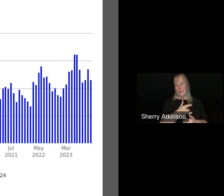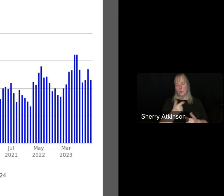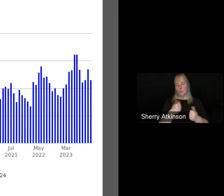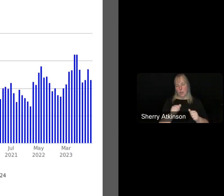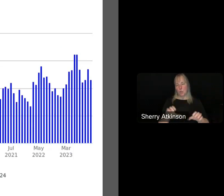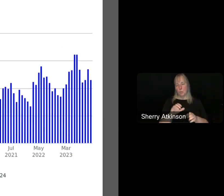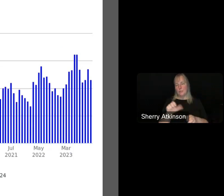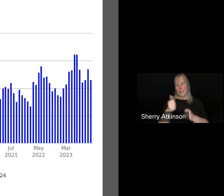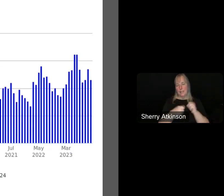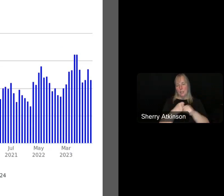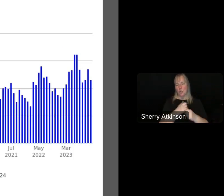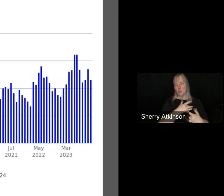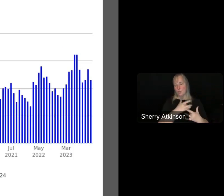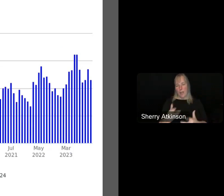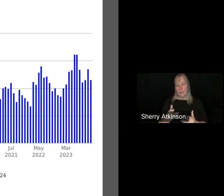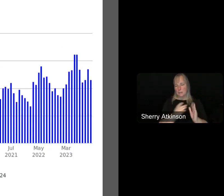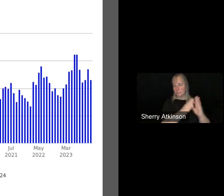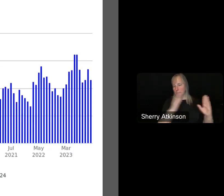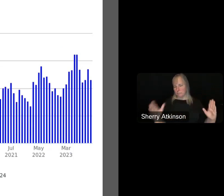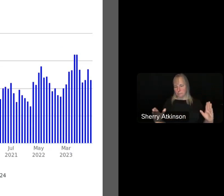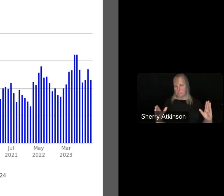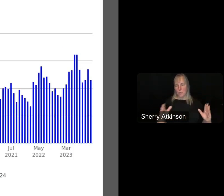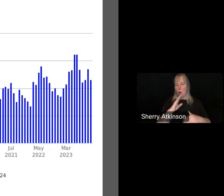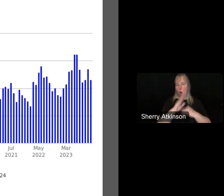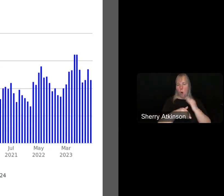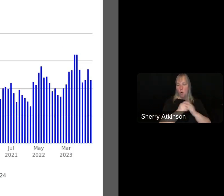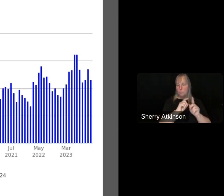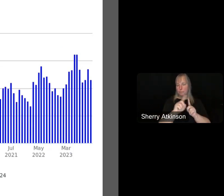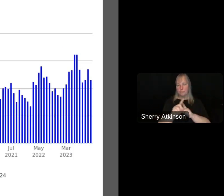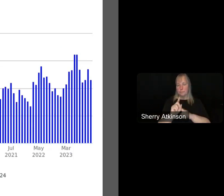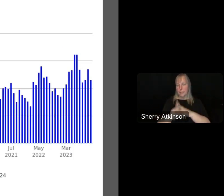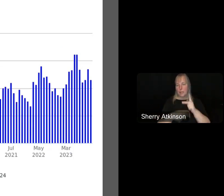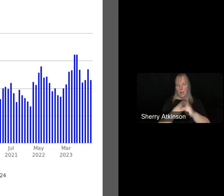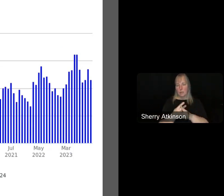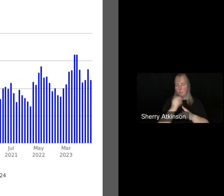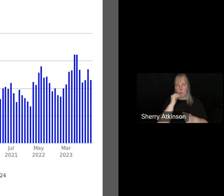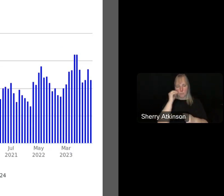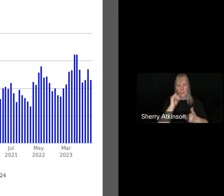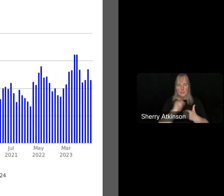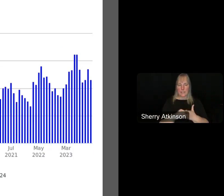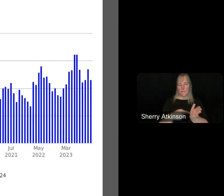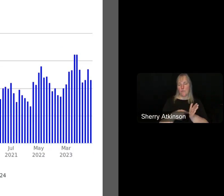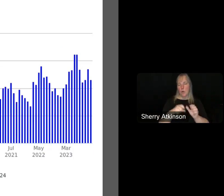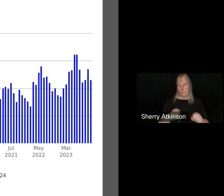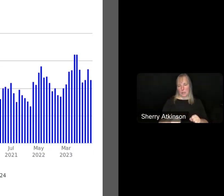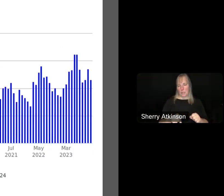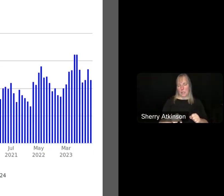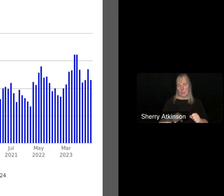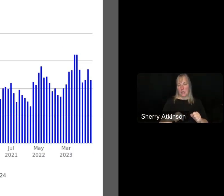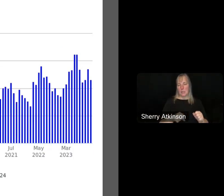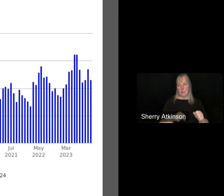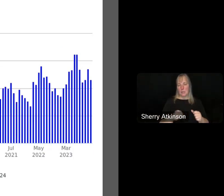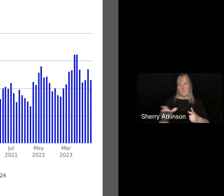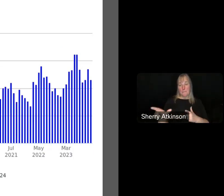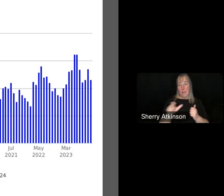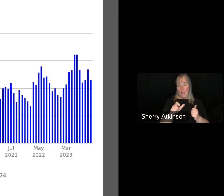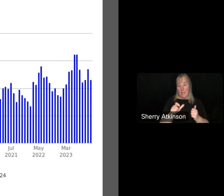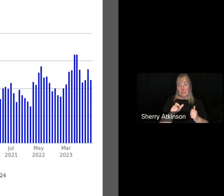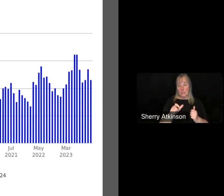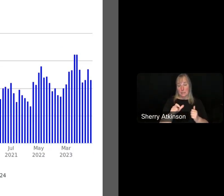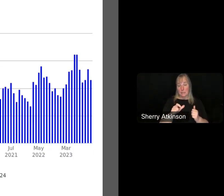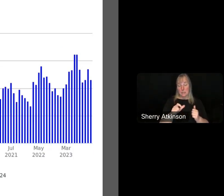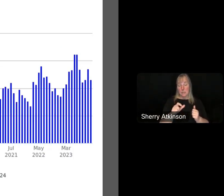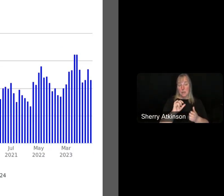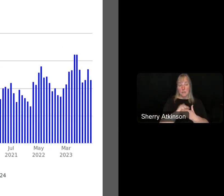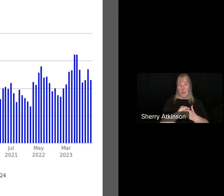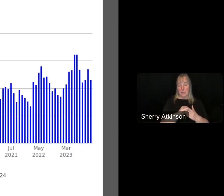homes. It's going to be a pace, like I said, it's going to be an affordability pace that may not be. I'm